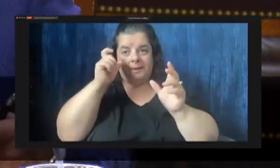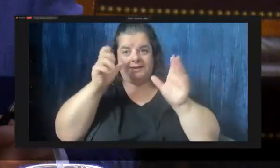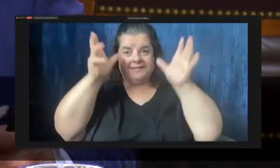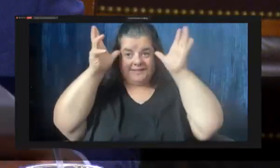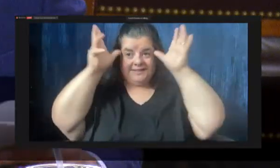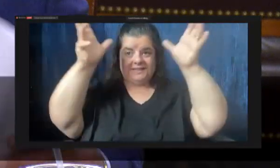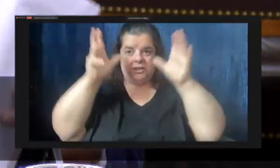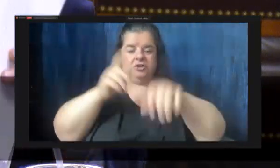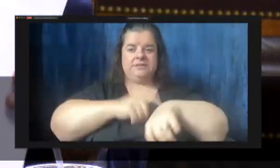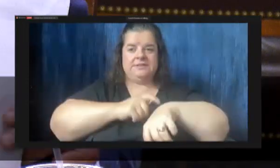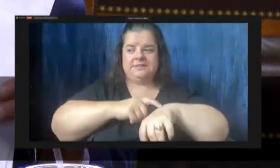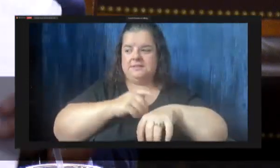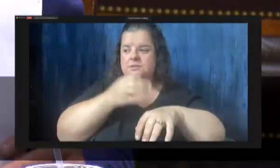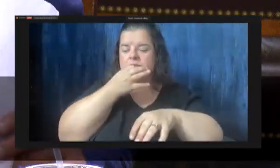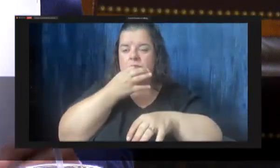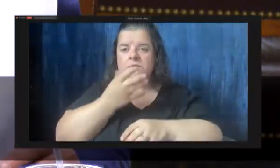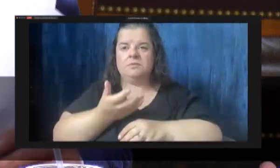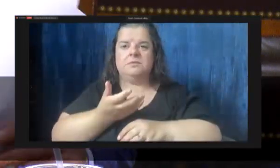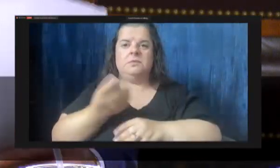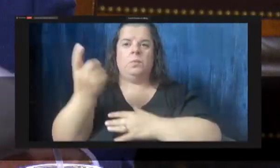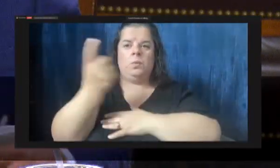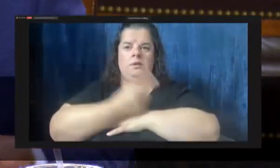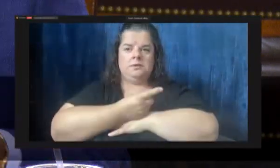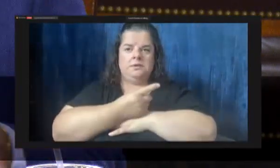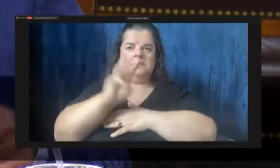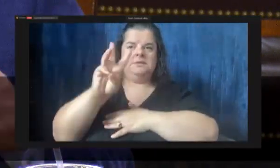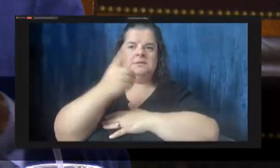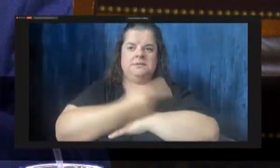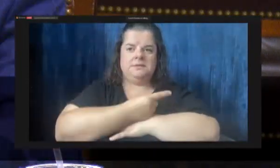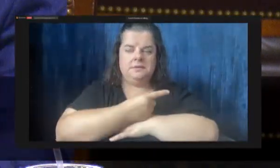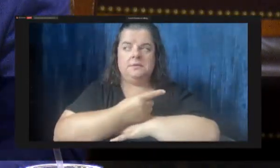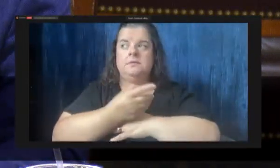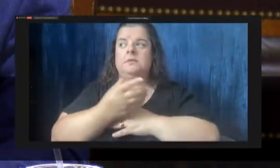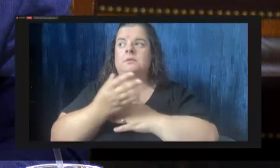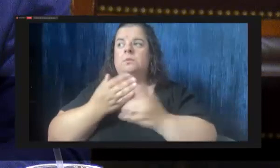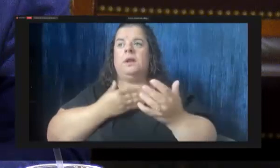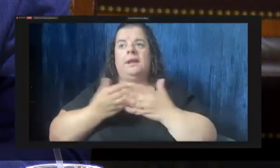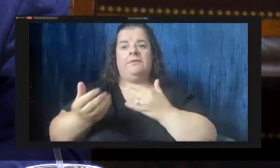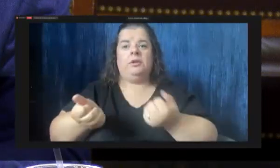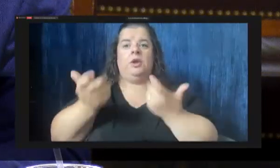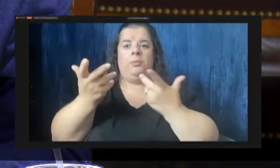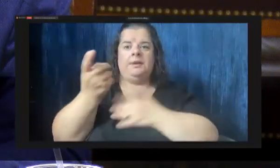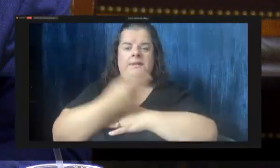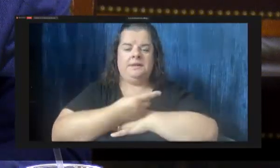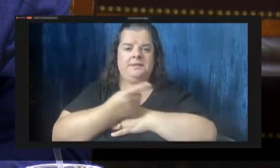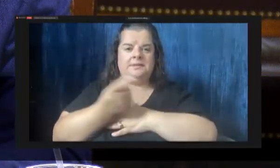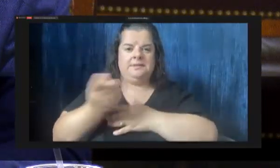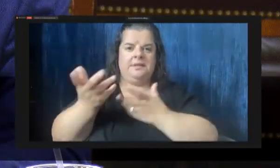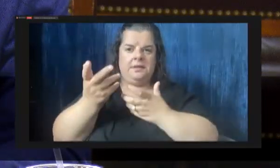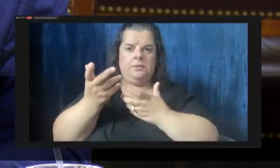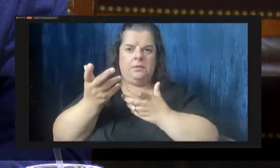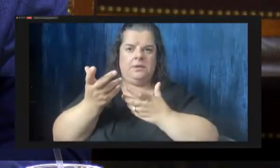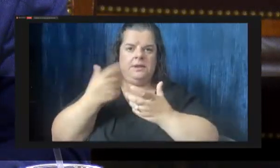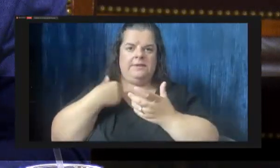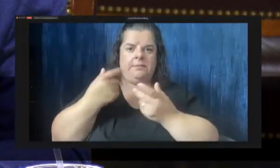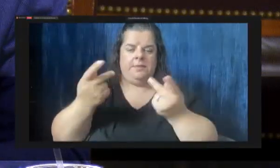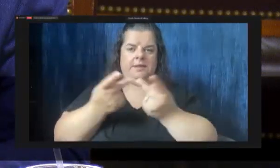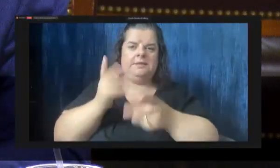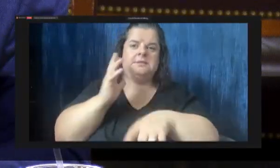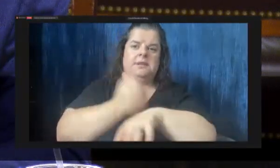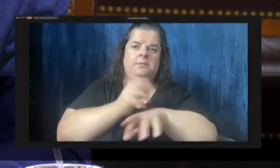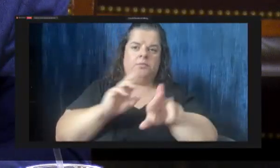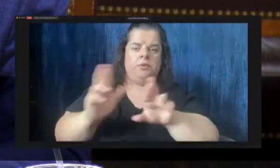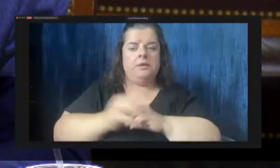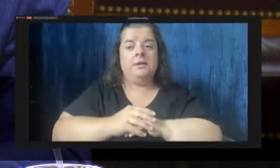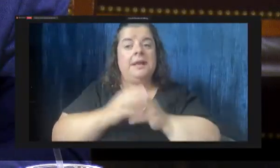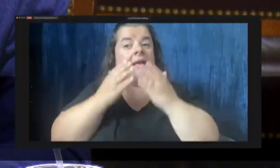And, you know, whether it's one day, 6 days, however many days, I think they want to have it in place for then. So again, thank